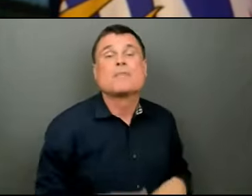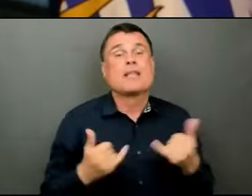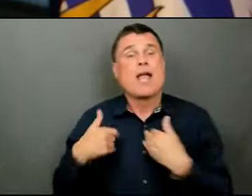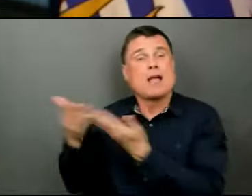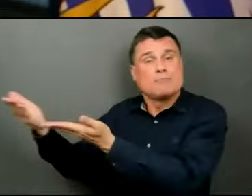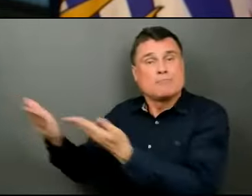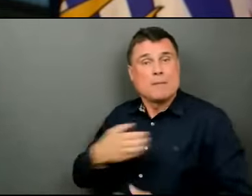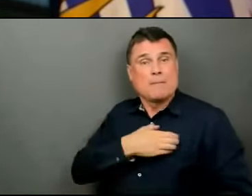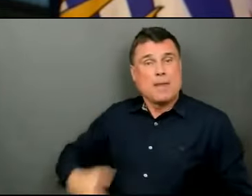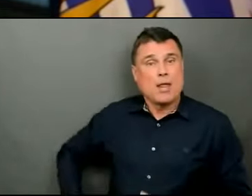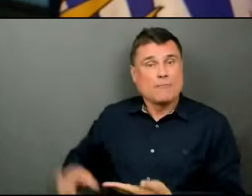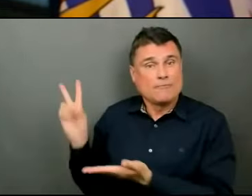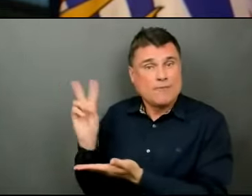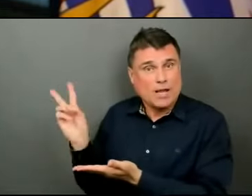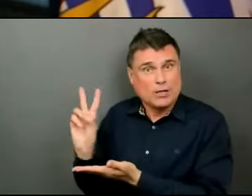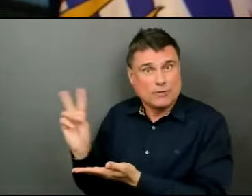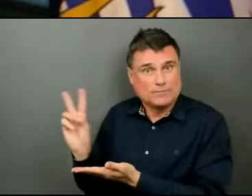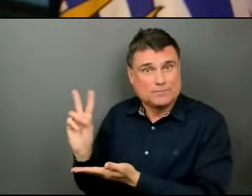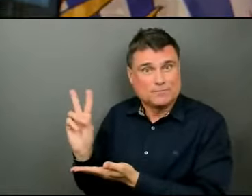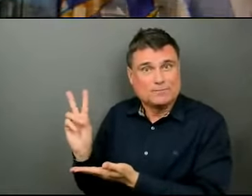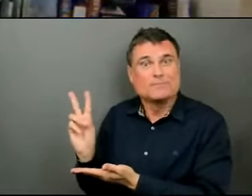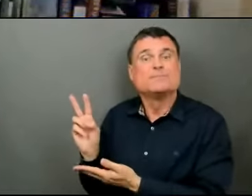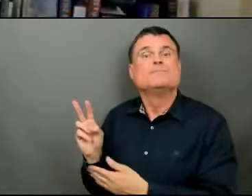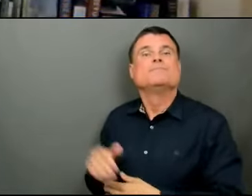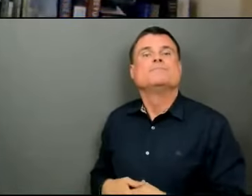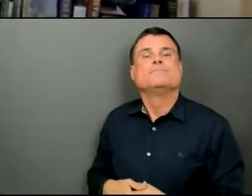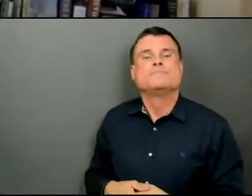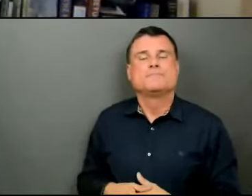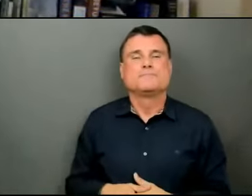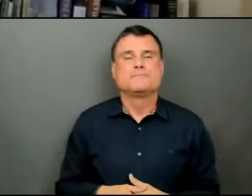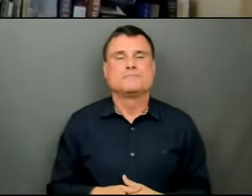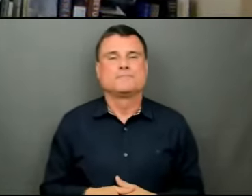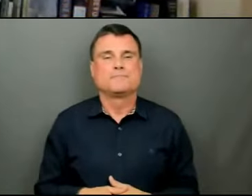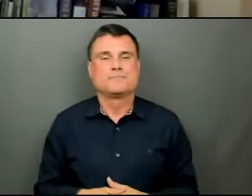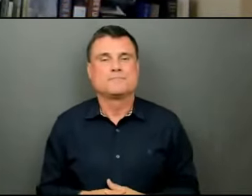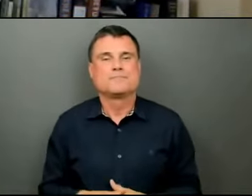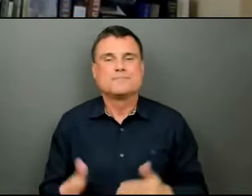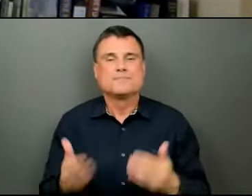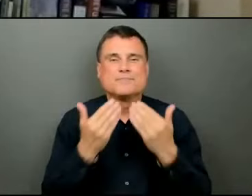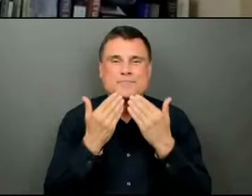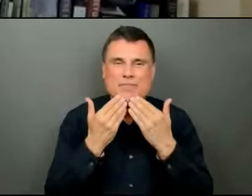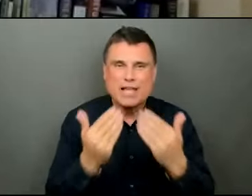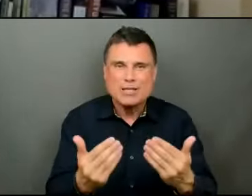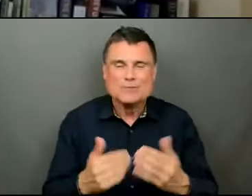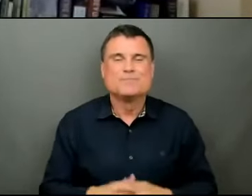Gigi after he makes remarks. Great. Thank you very much, Minister Fleming.